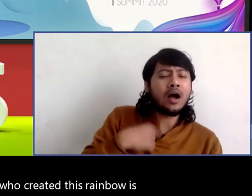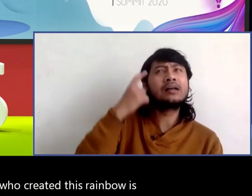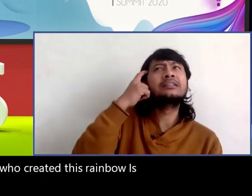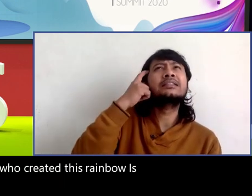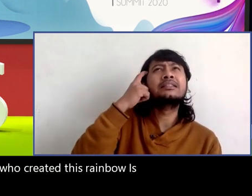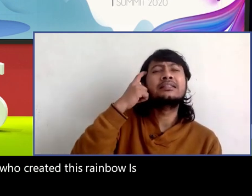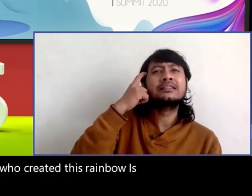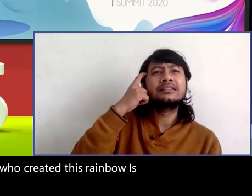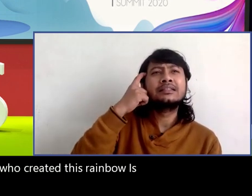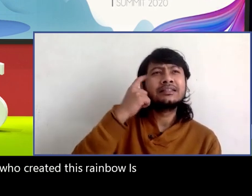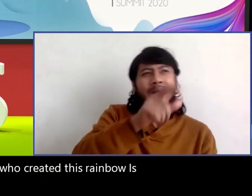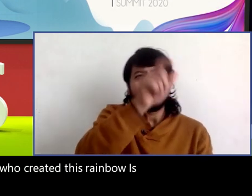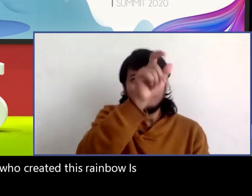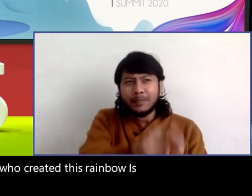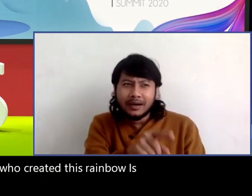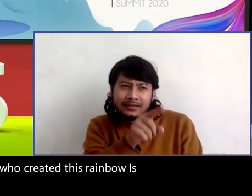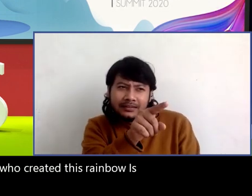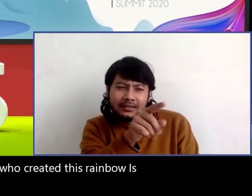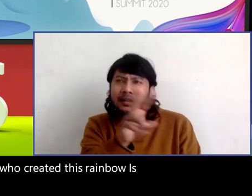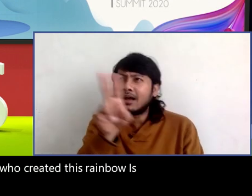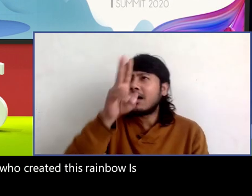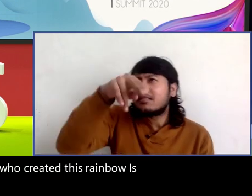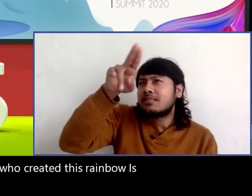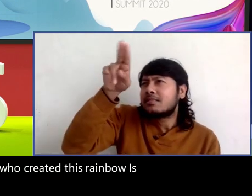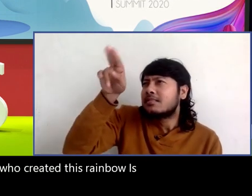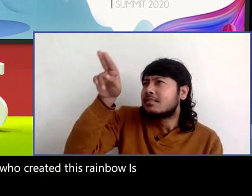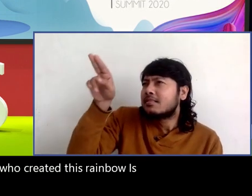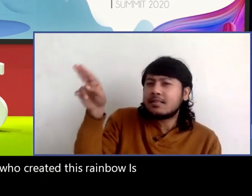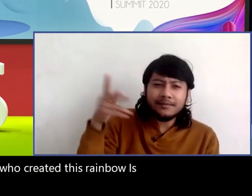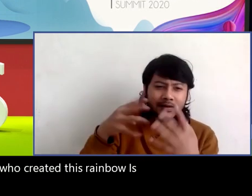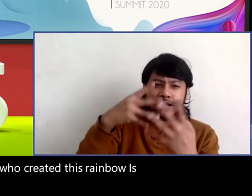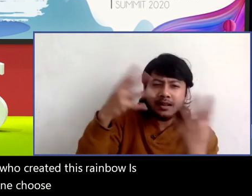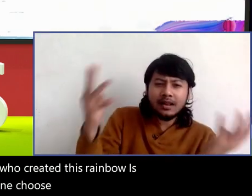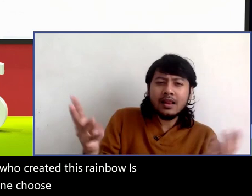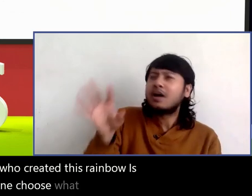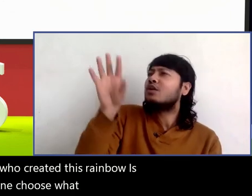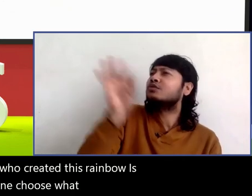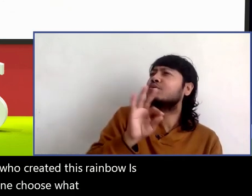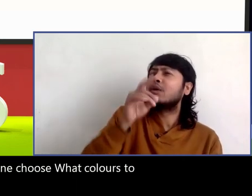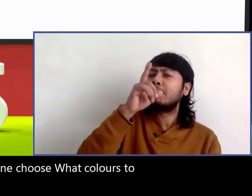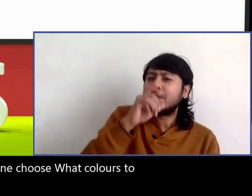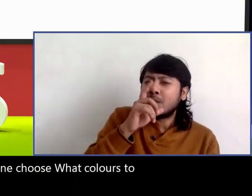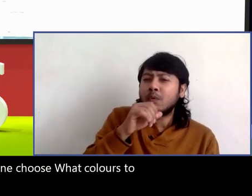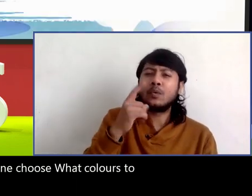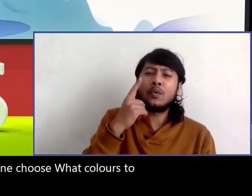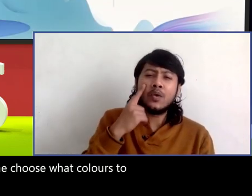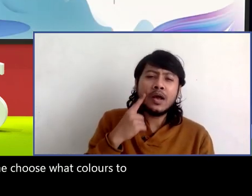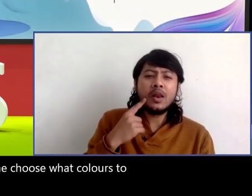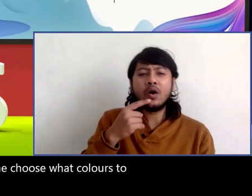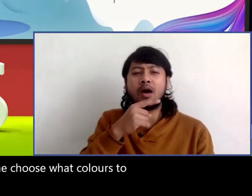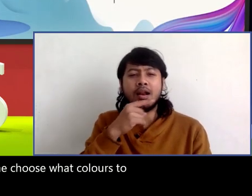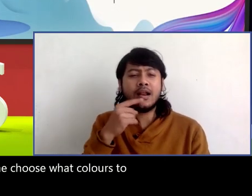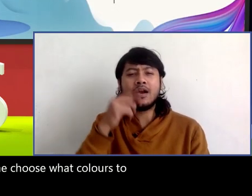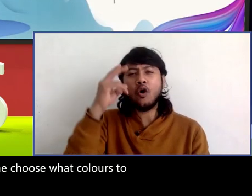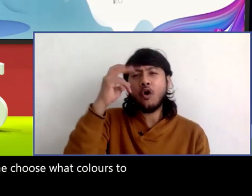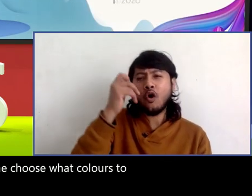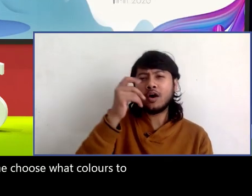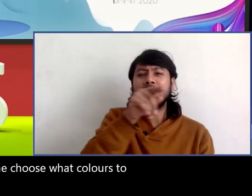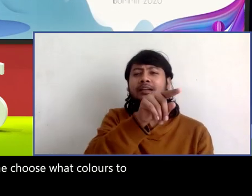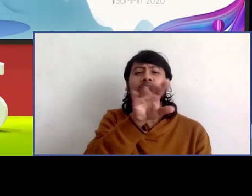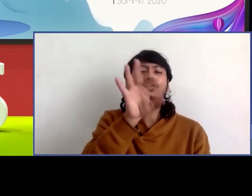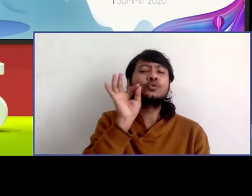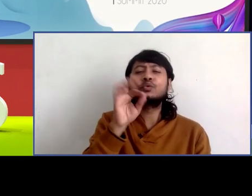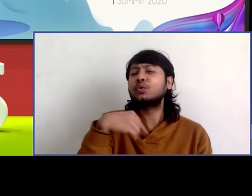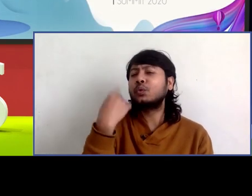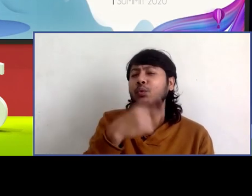started painting this rainbow? Did someone choose what colors to put in the rainbow? That's a very tough question. And